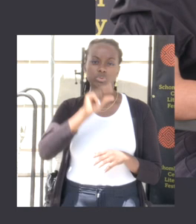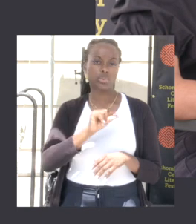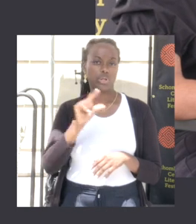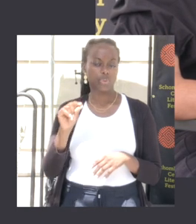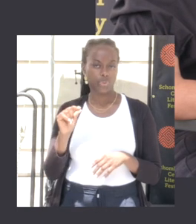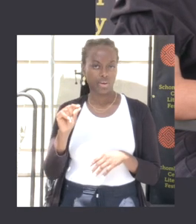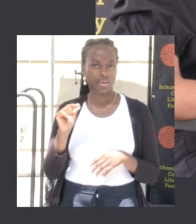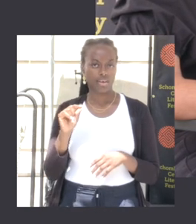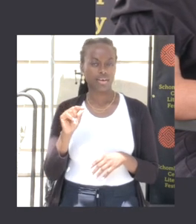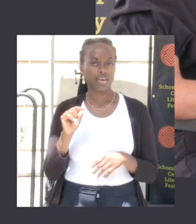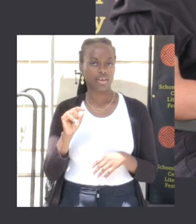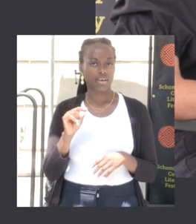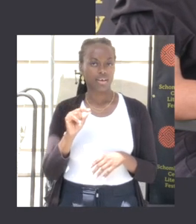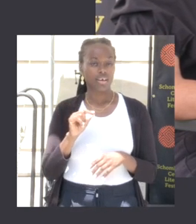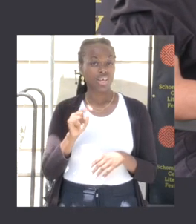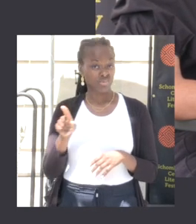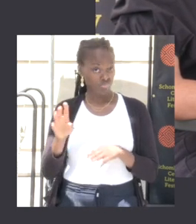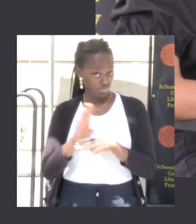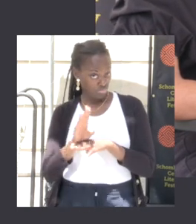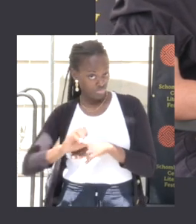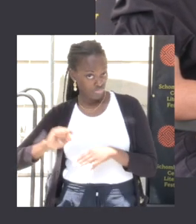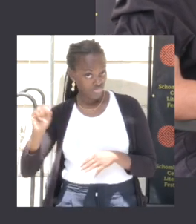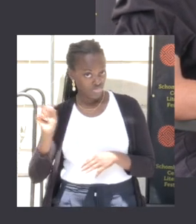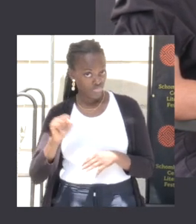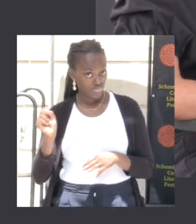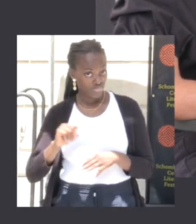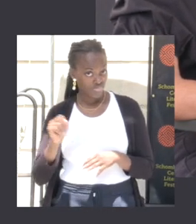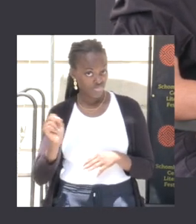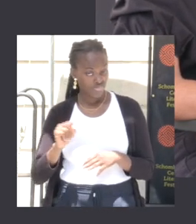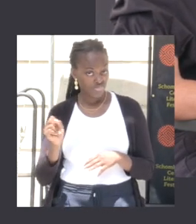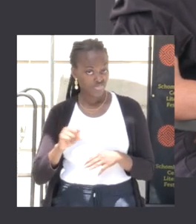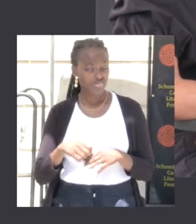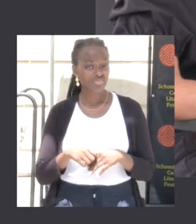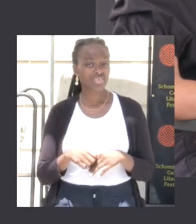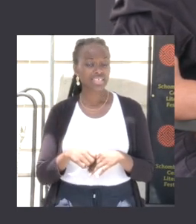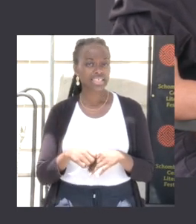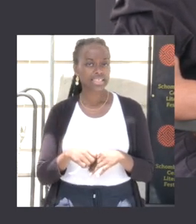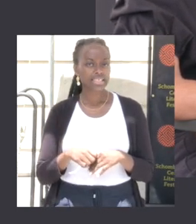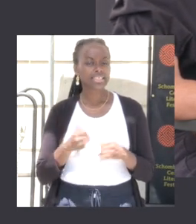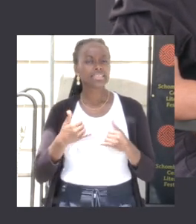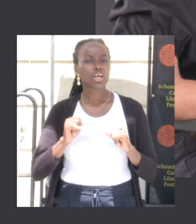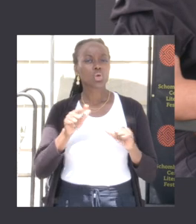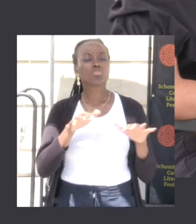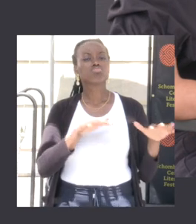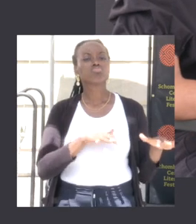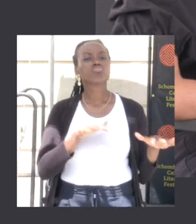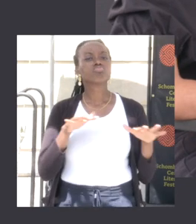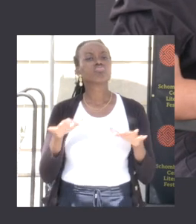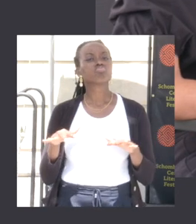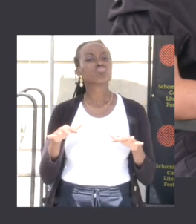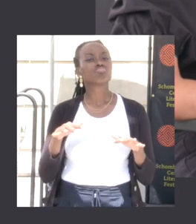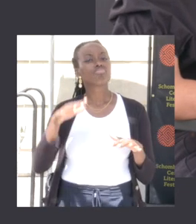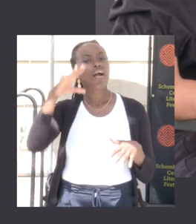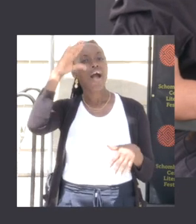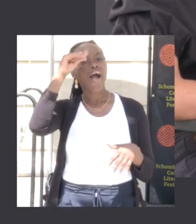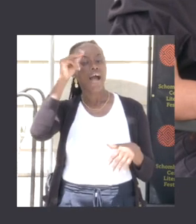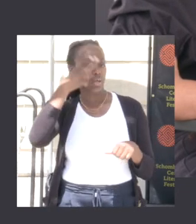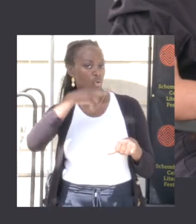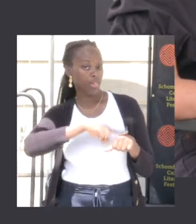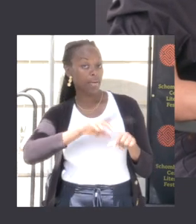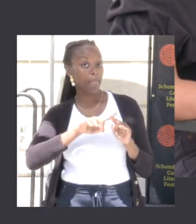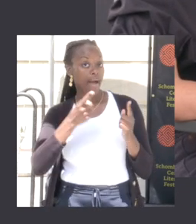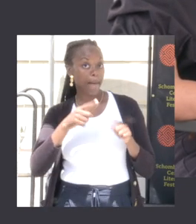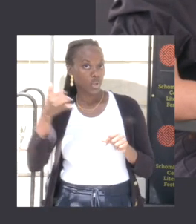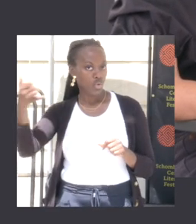and with all that you have going on, as accomplished as you are, you're a very laid-back kind of dude, usually. But when you called me